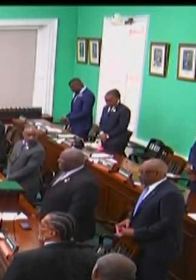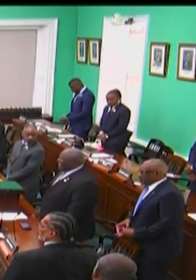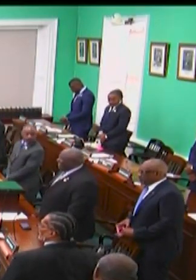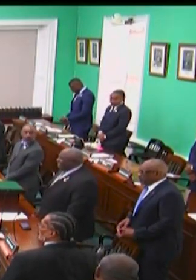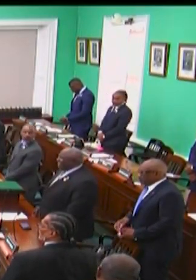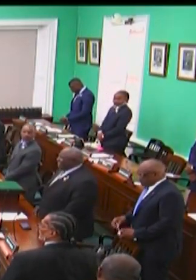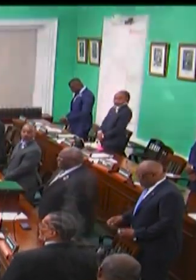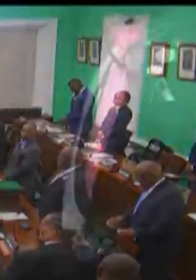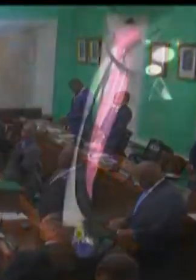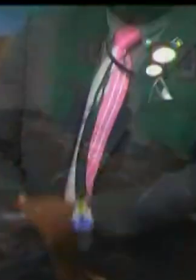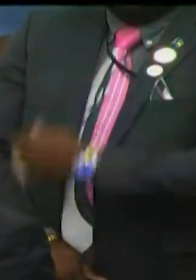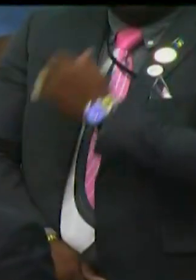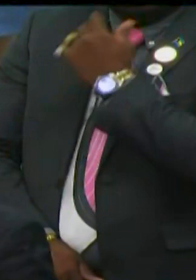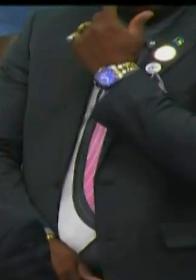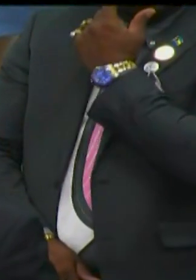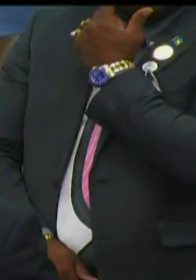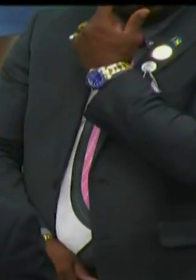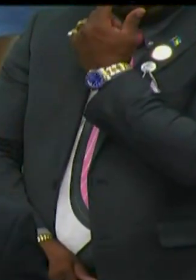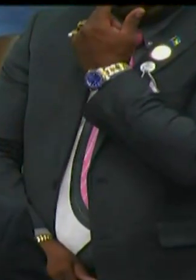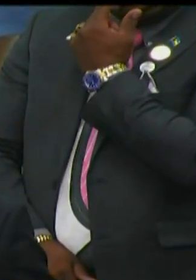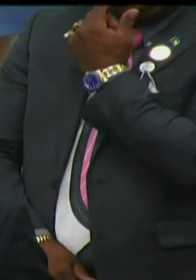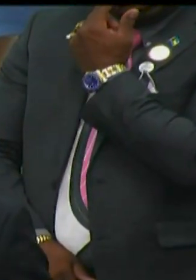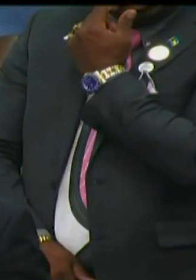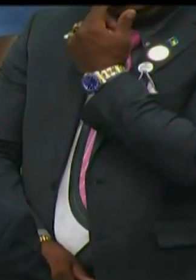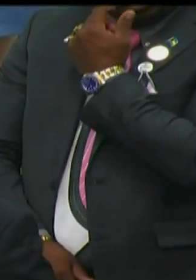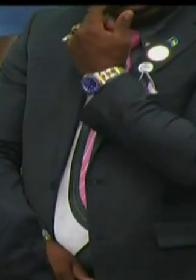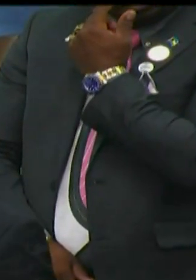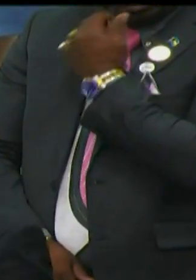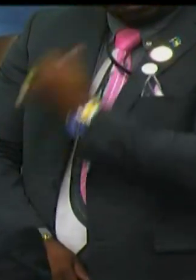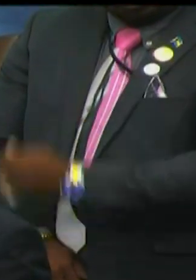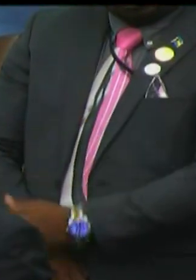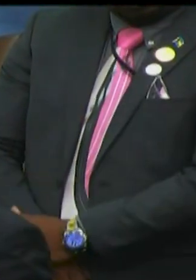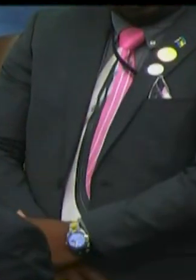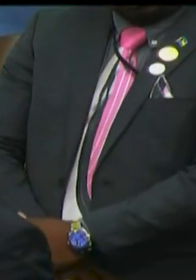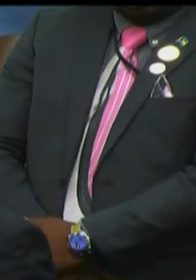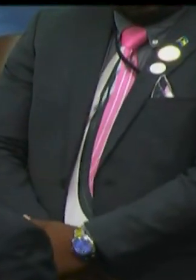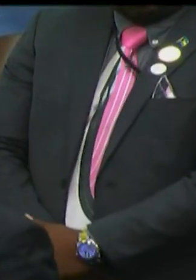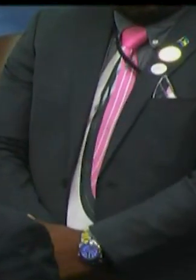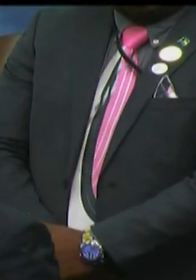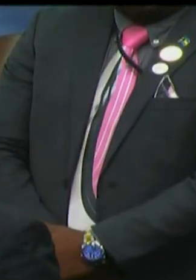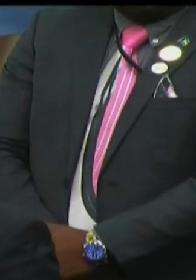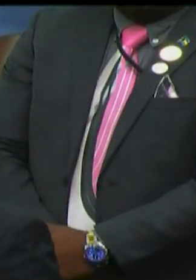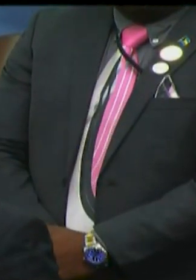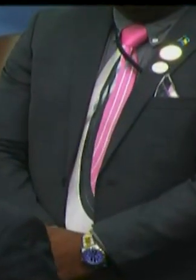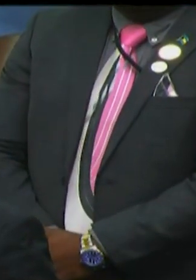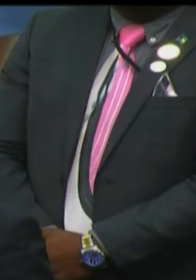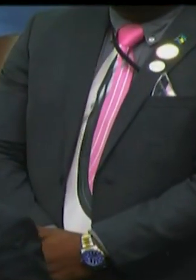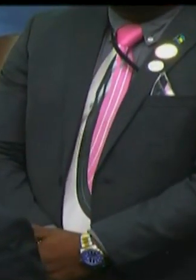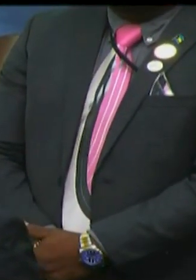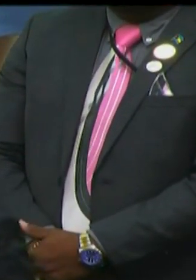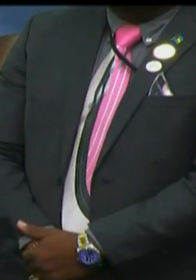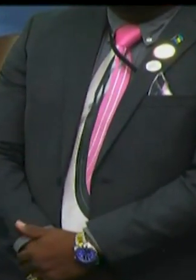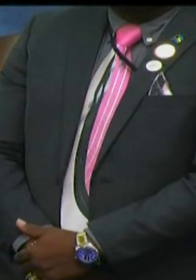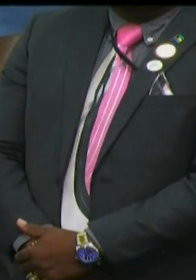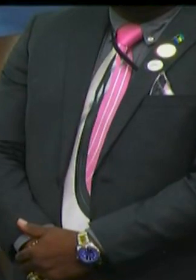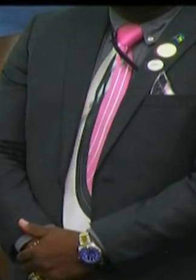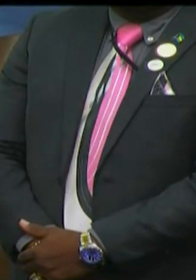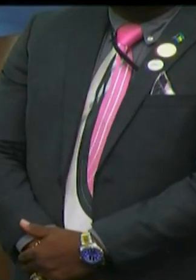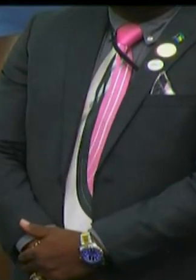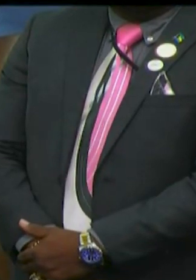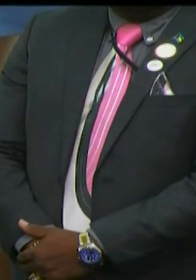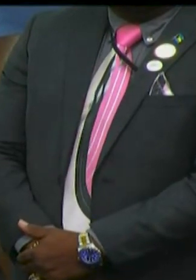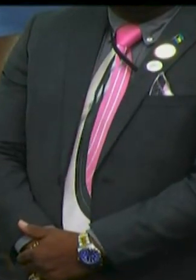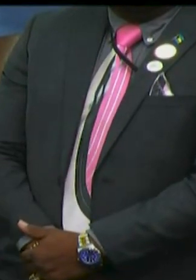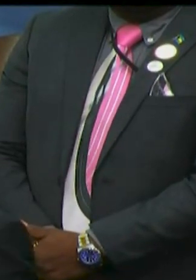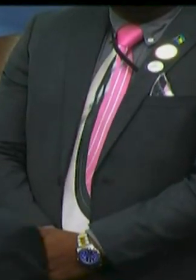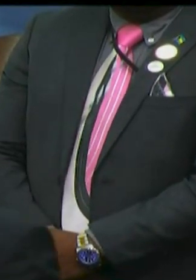devotional entitled The Pit, the Prison, and the Palace. In Genesis chapter 37,